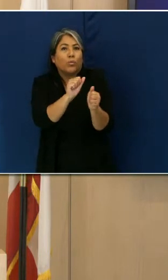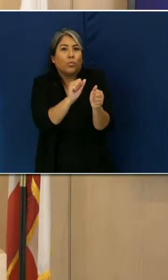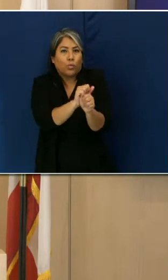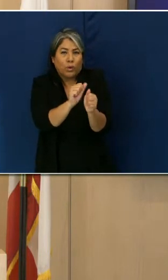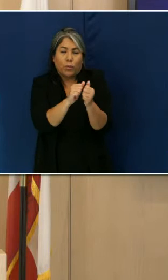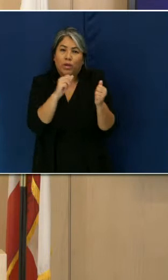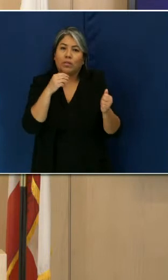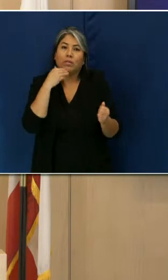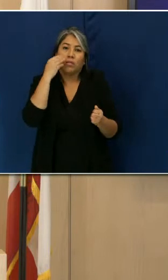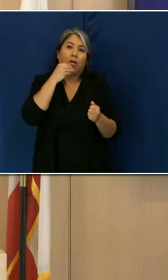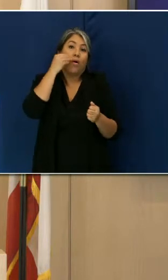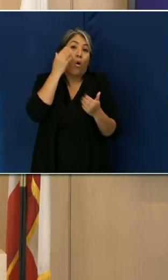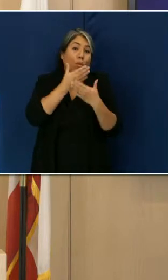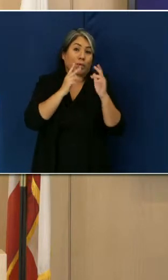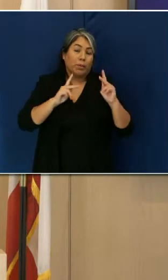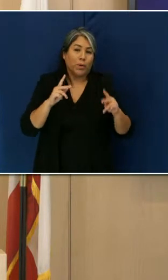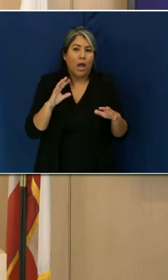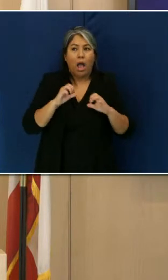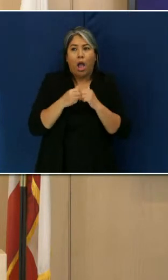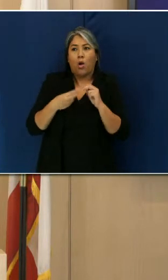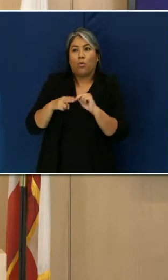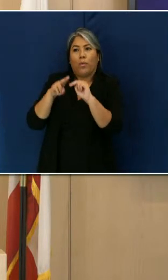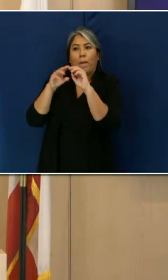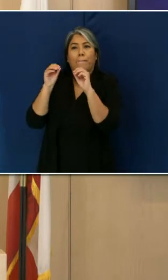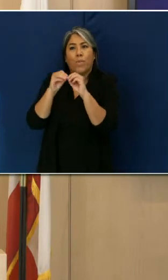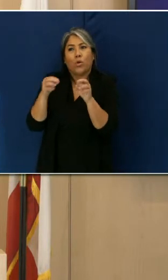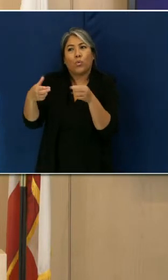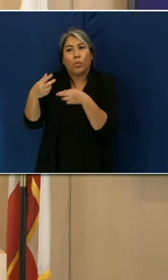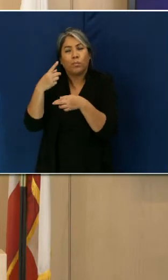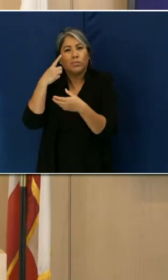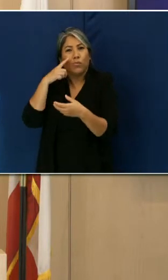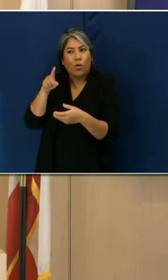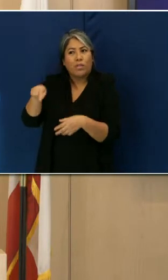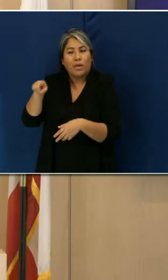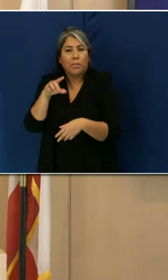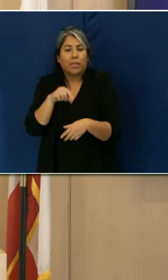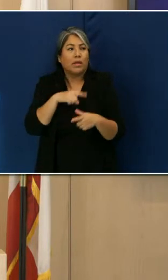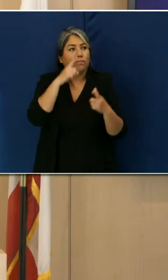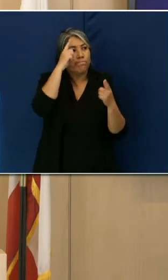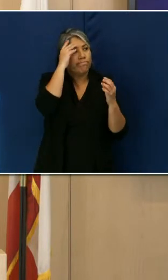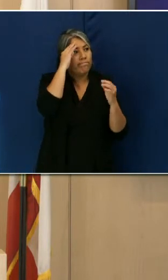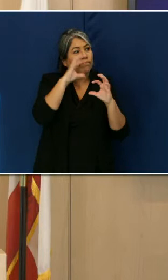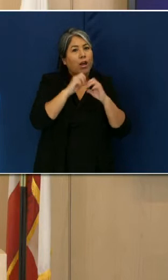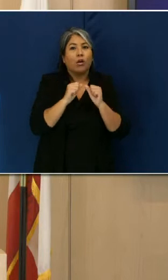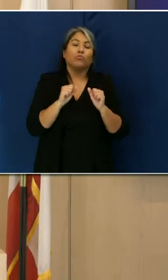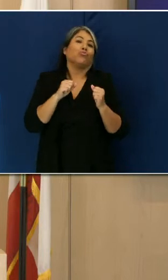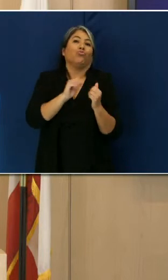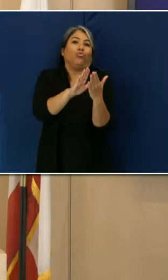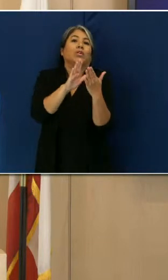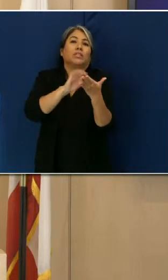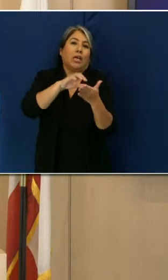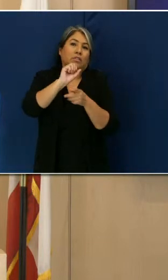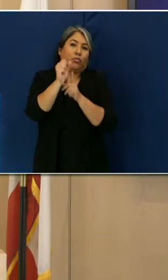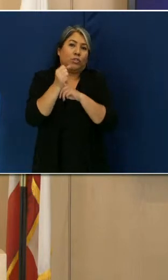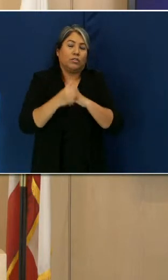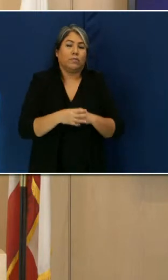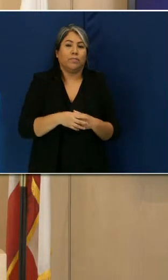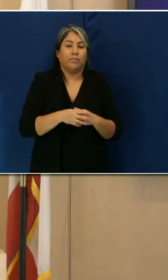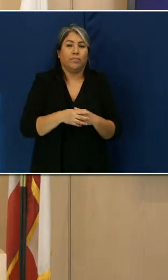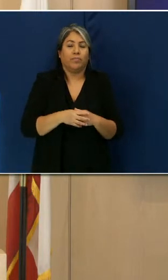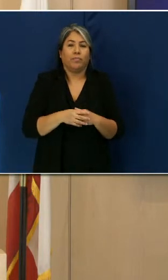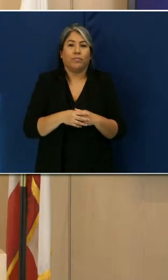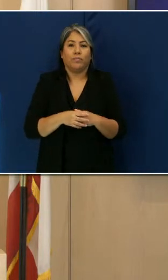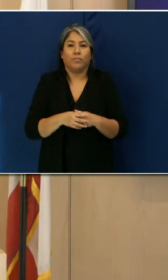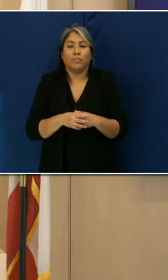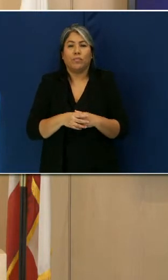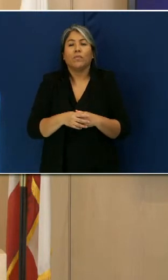rooms for individuals, along with figuring out other types of things we can do to try and address the situation. And we do